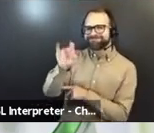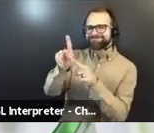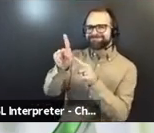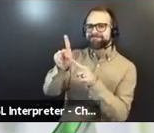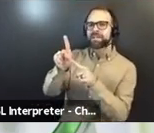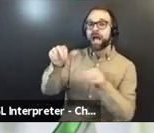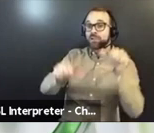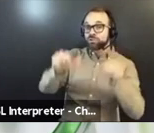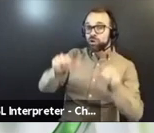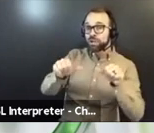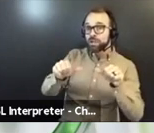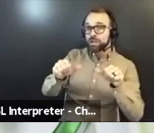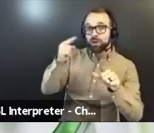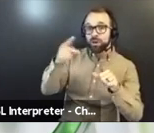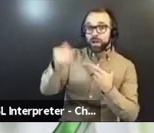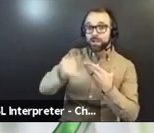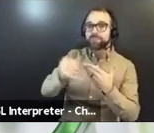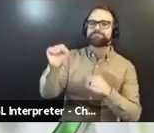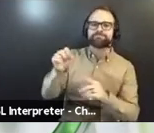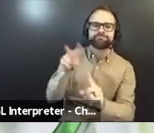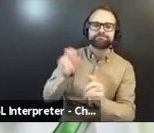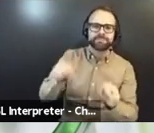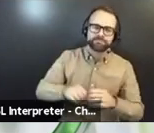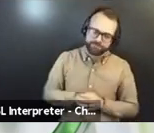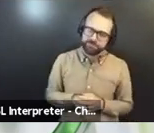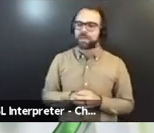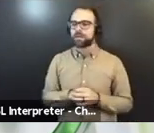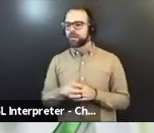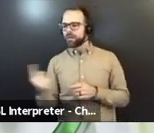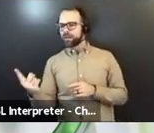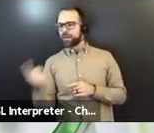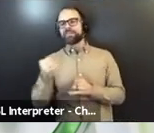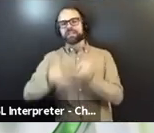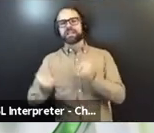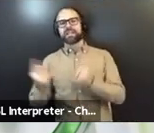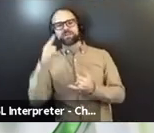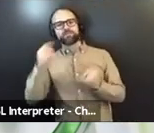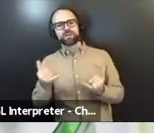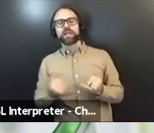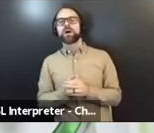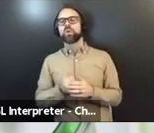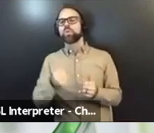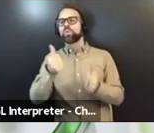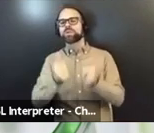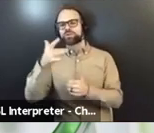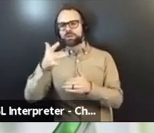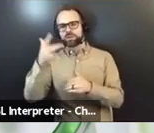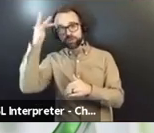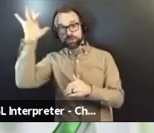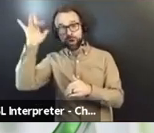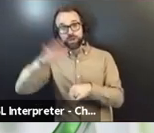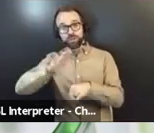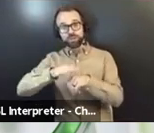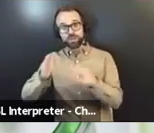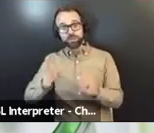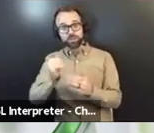on the project. Okay. And our last one here for now is, what smart consultant would you recommend? I will get to